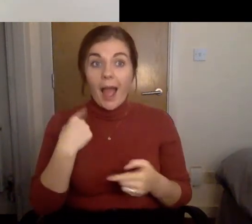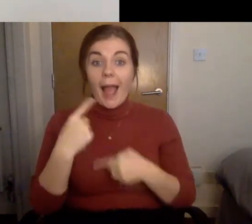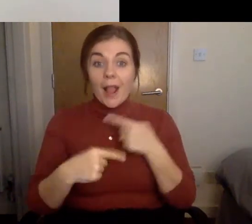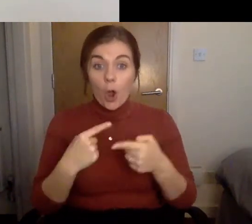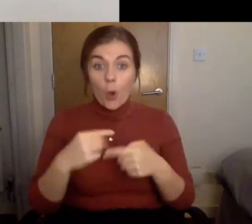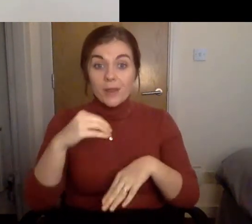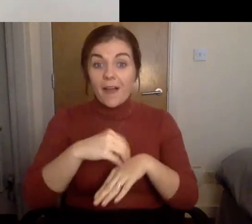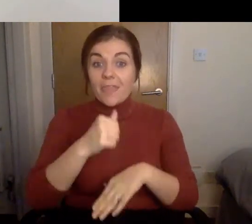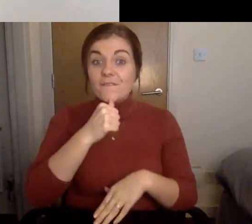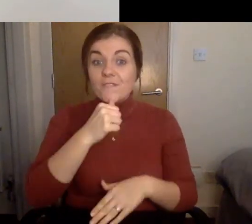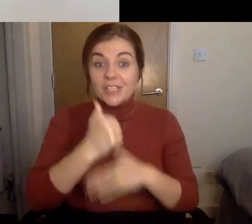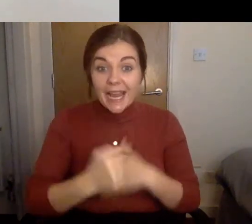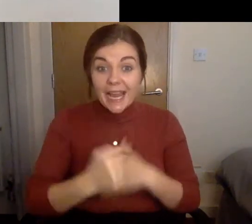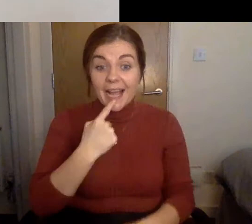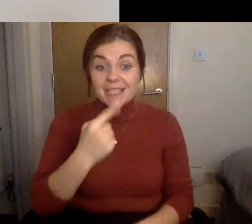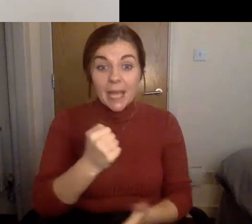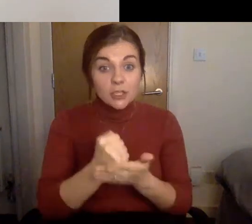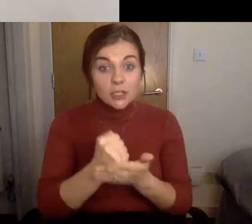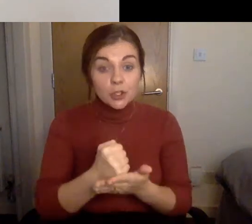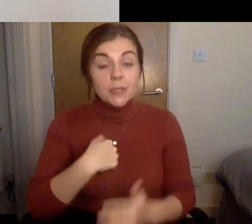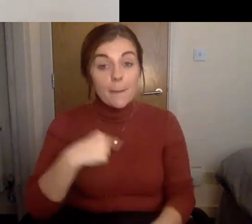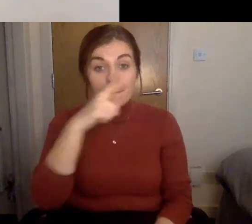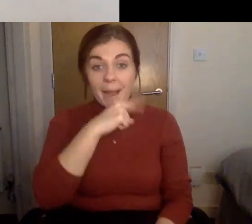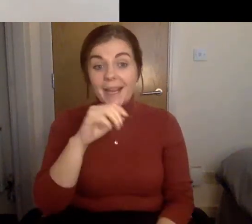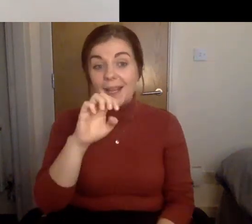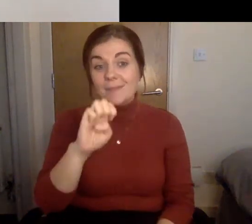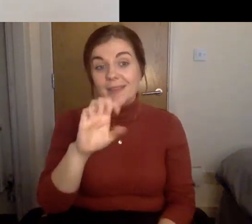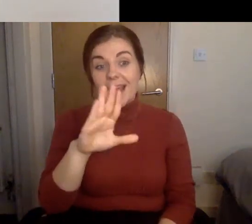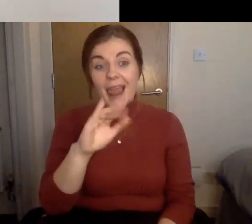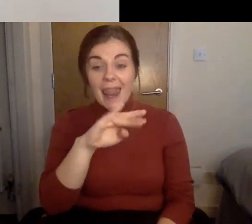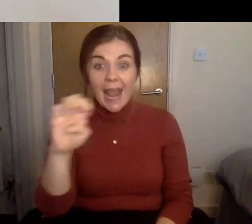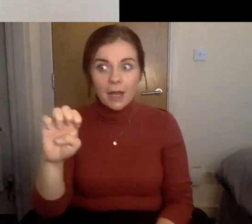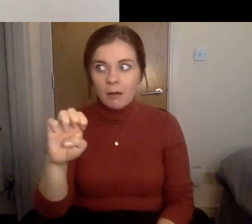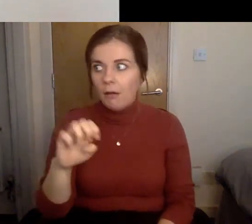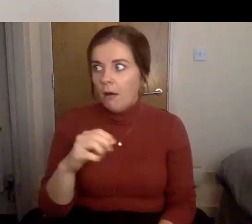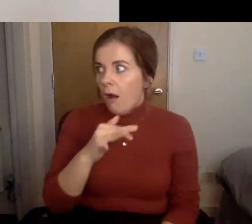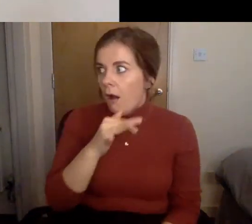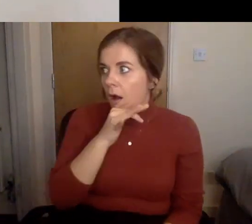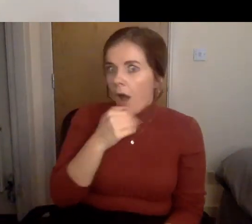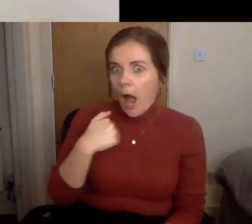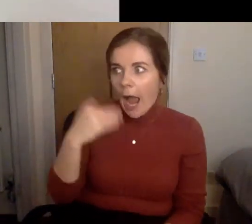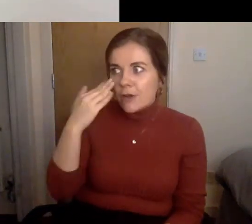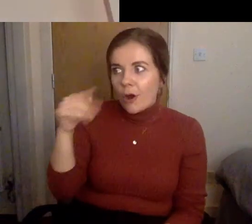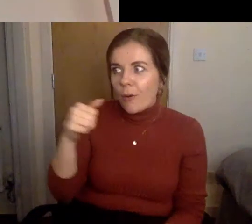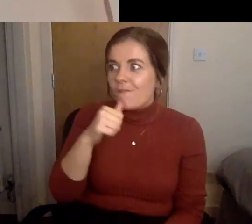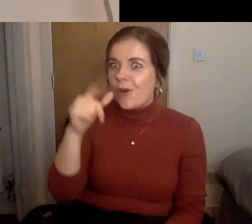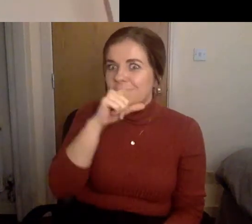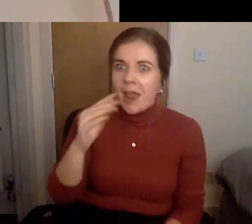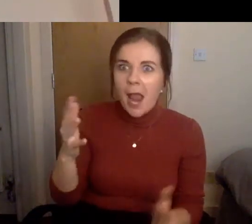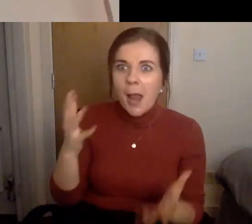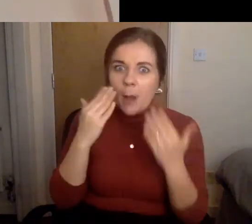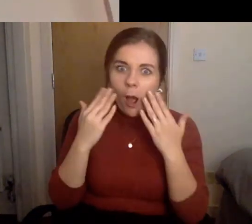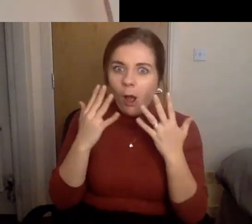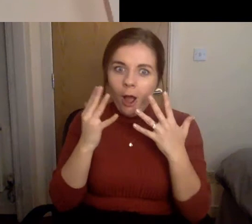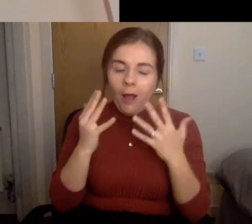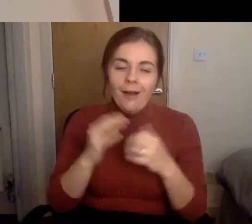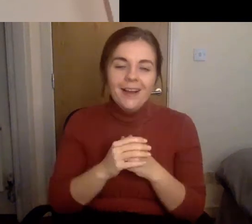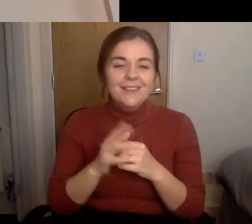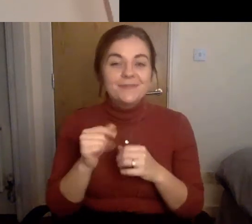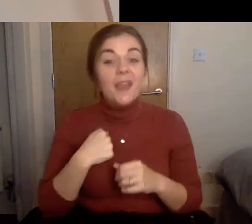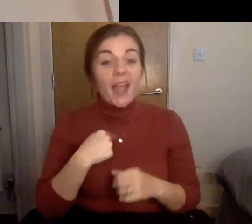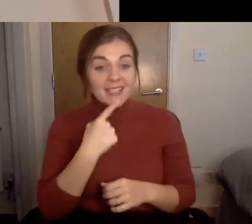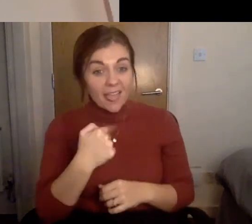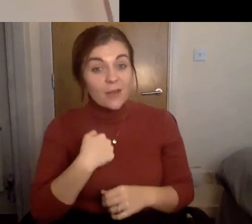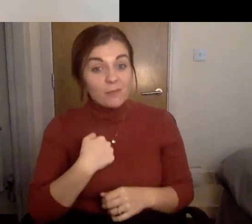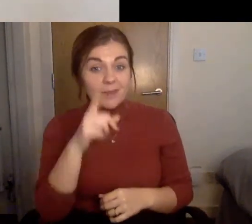tell them on the first day my name is Elaine, and they were like, I know the teacher's first name. I said, Elaine. I have 2